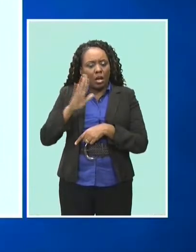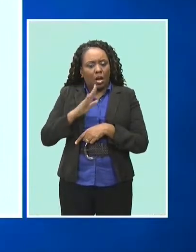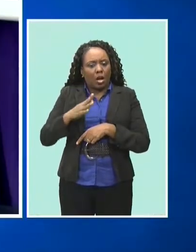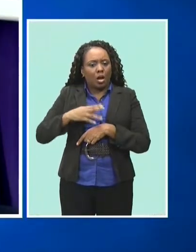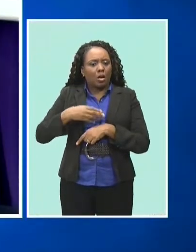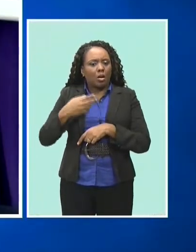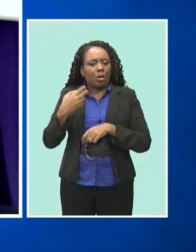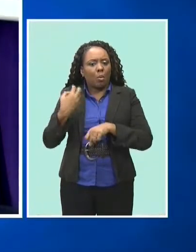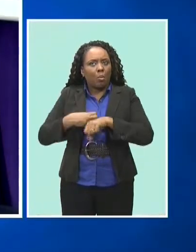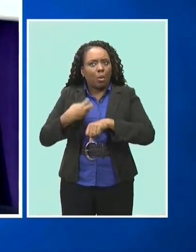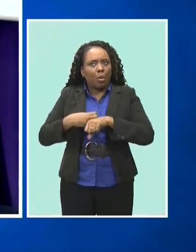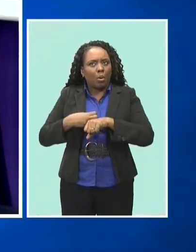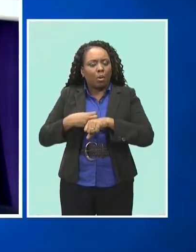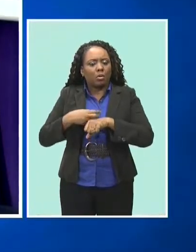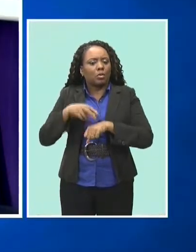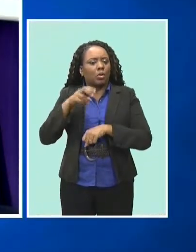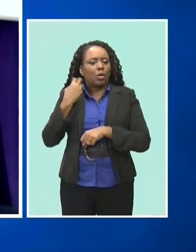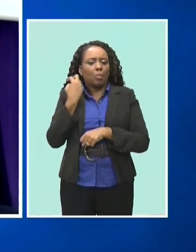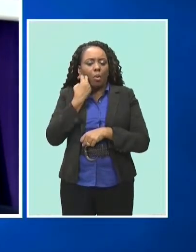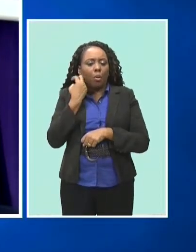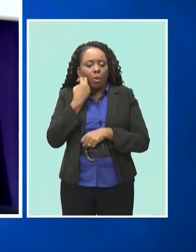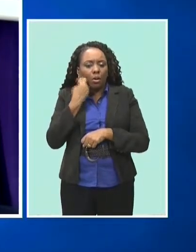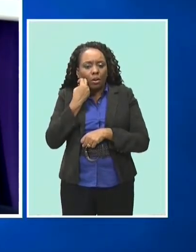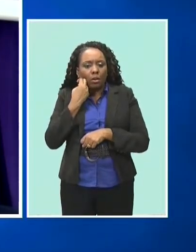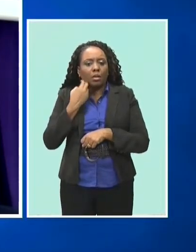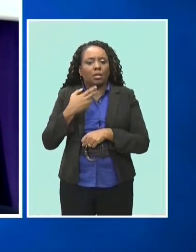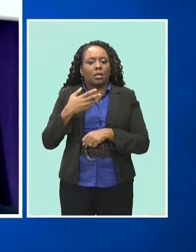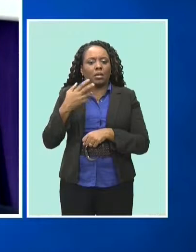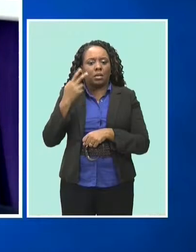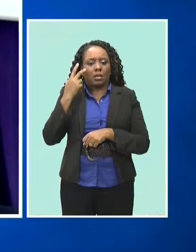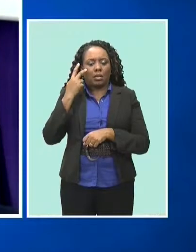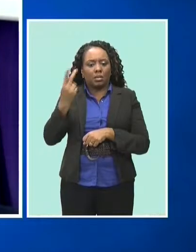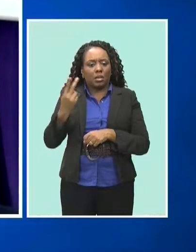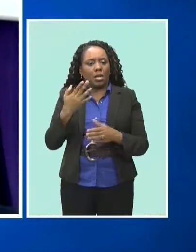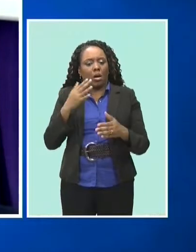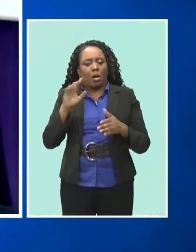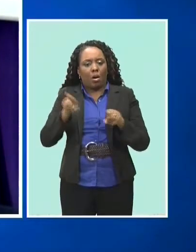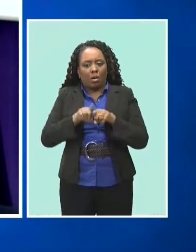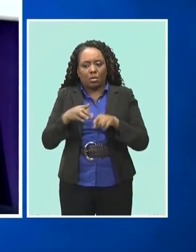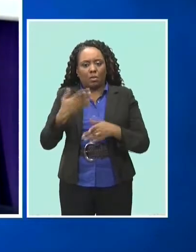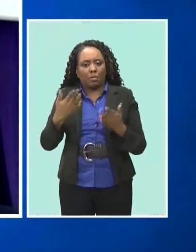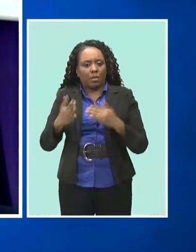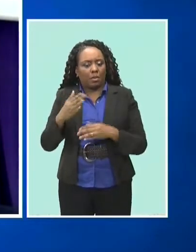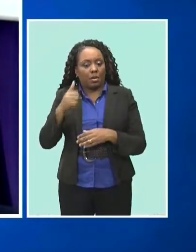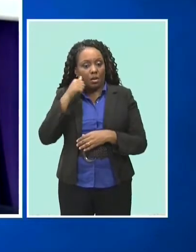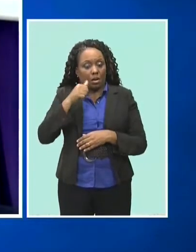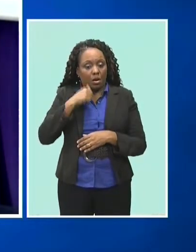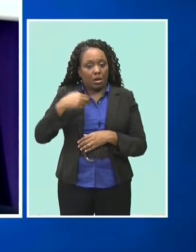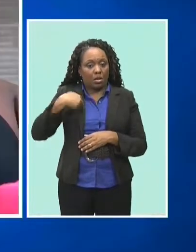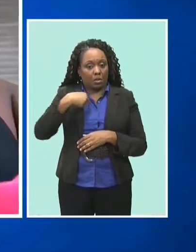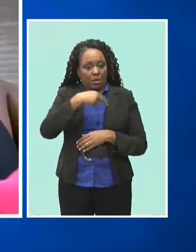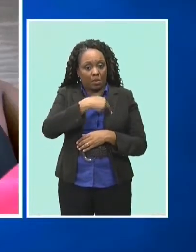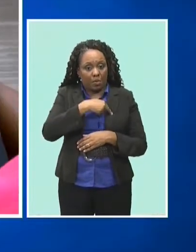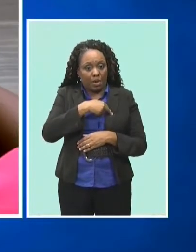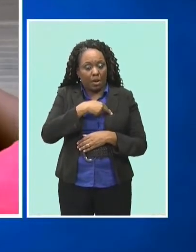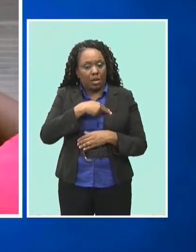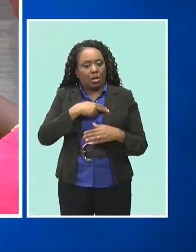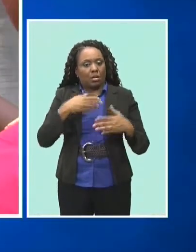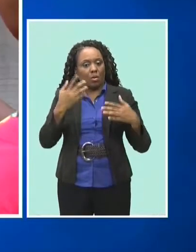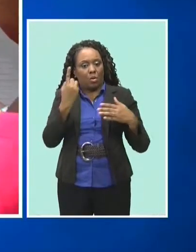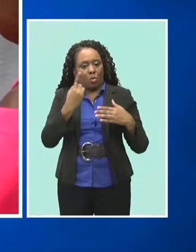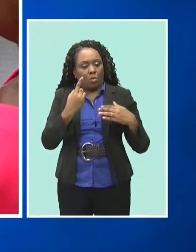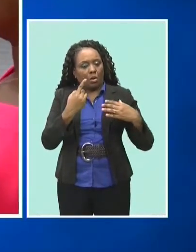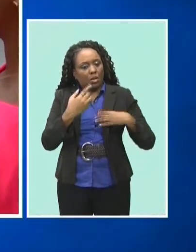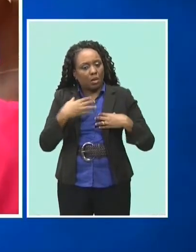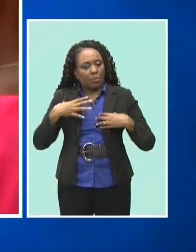be sticking up more than the other. For females, one breast might look bigger and more pushed forward than the other. Posture